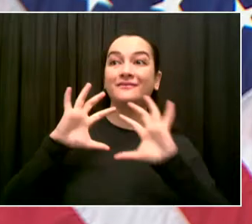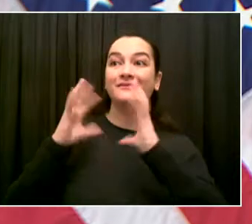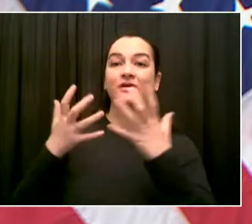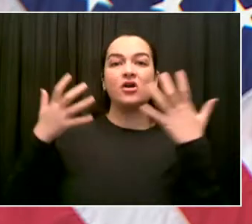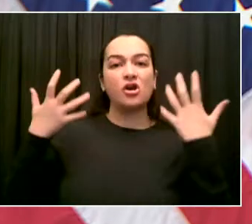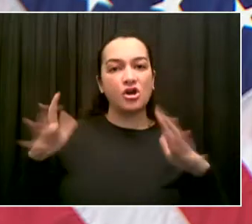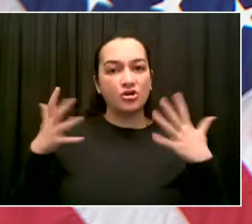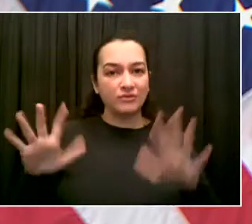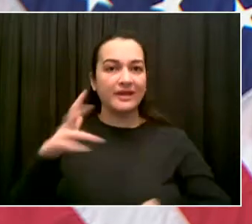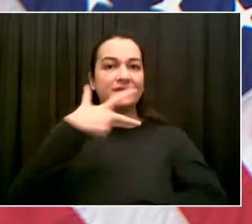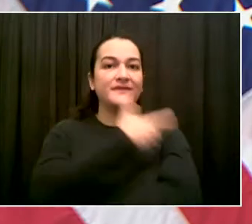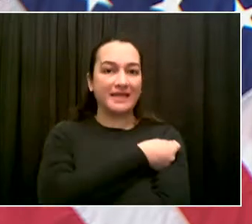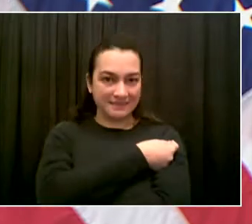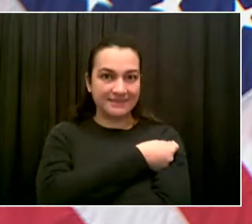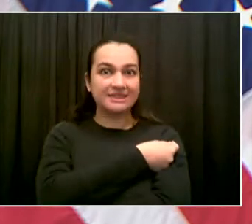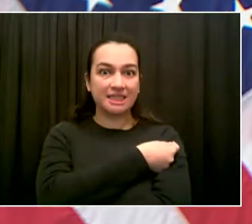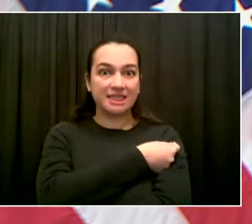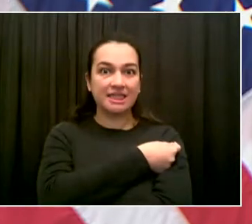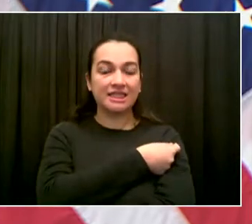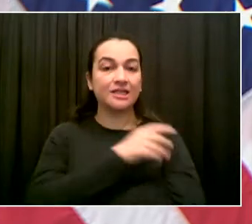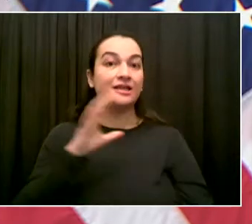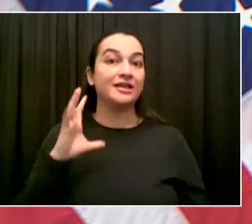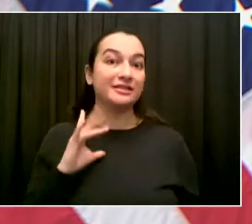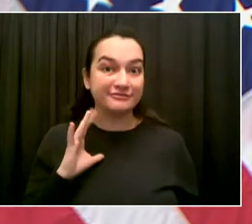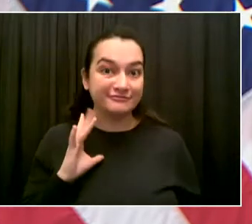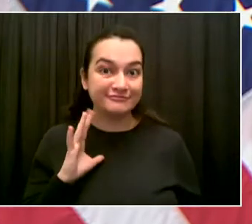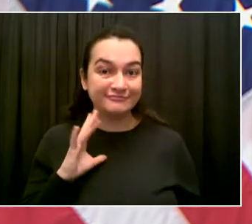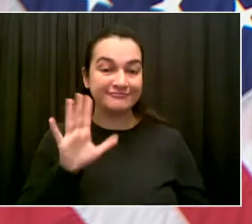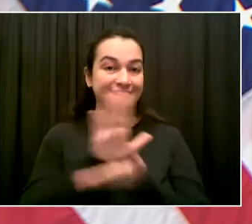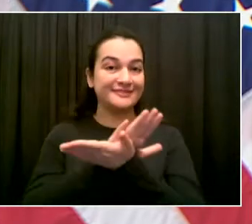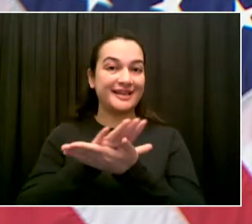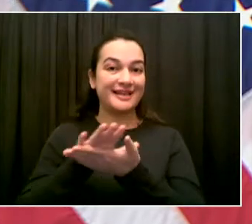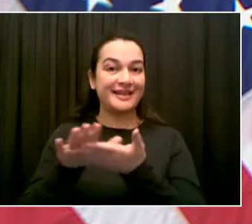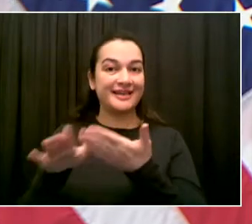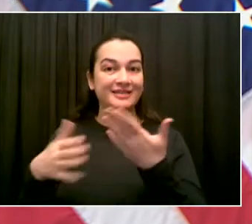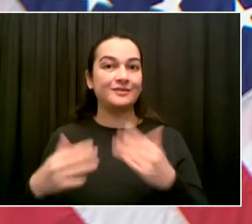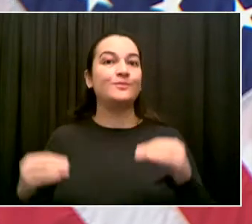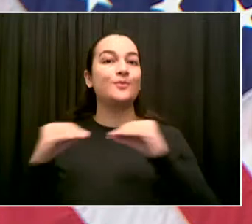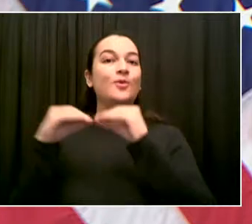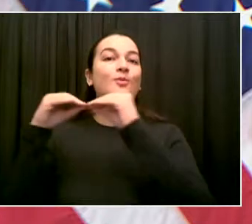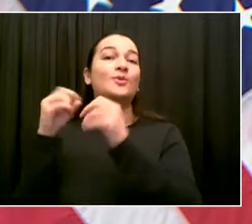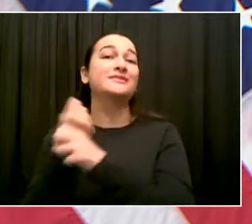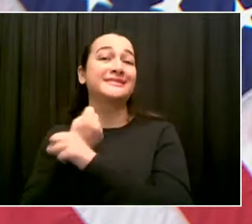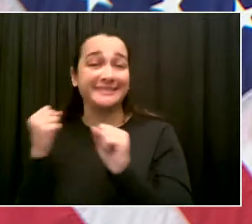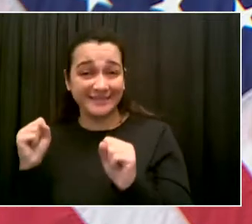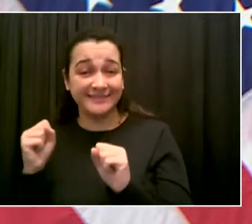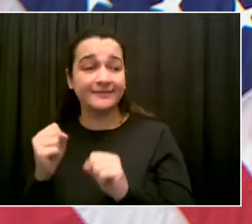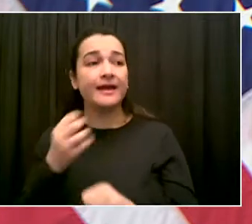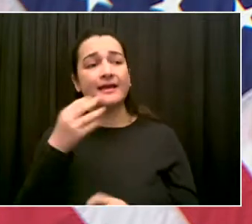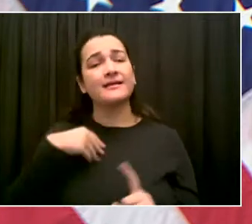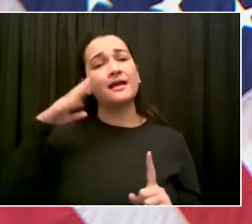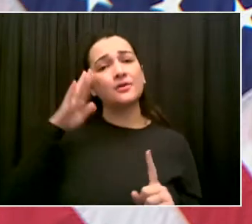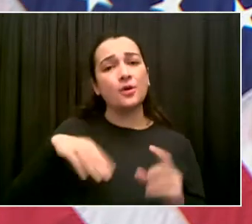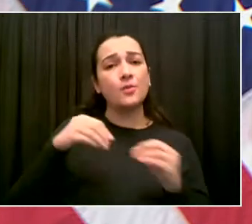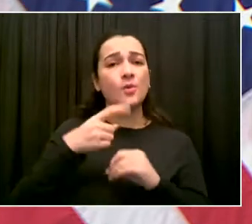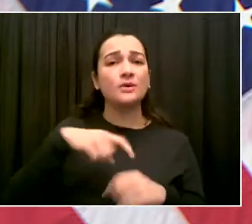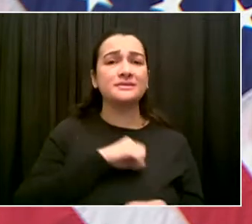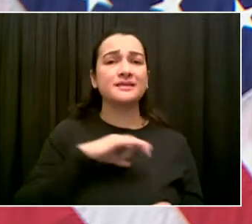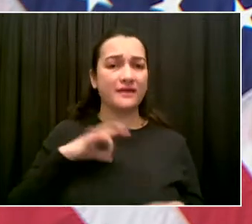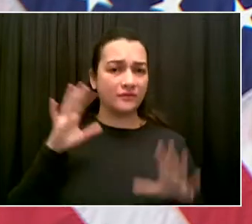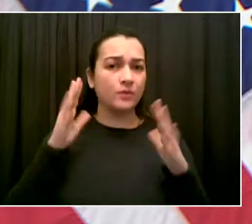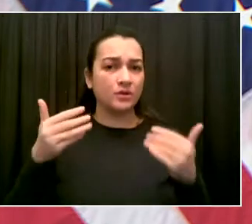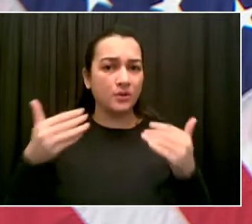communities. That is why we're also extending the opt-in period for families to come back to in-person instruction until